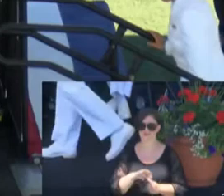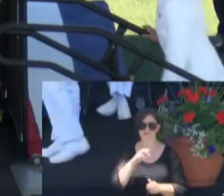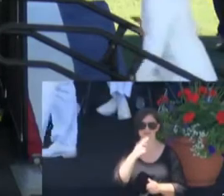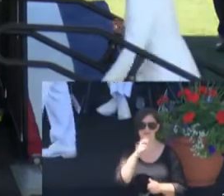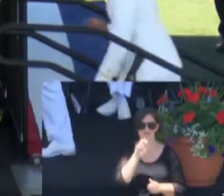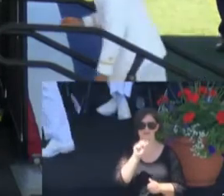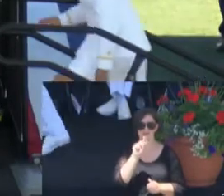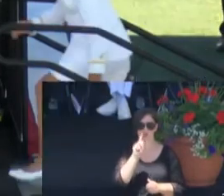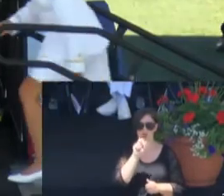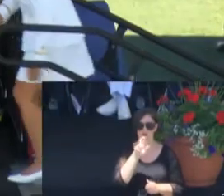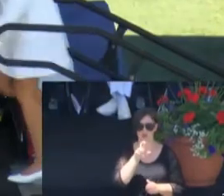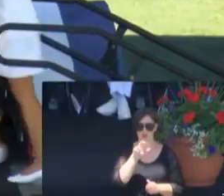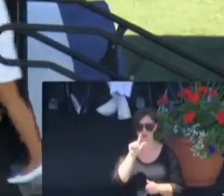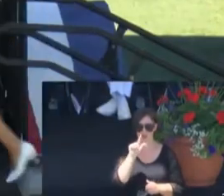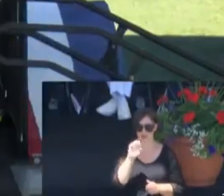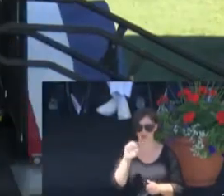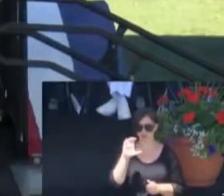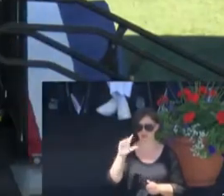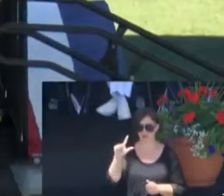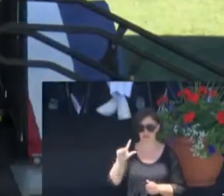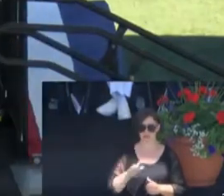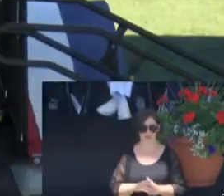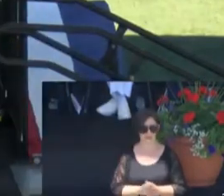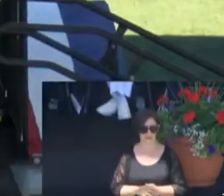Heather Marie Lee, cum laude.